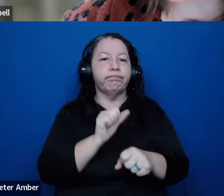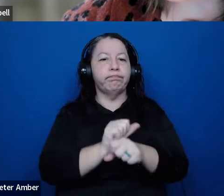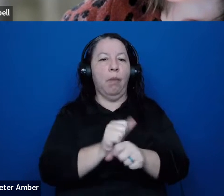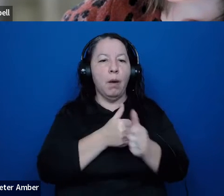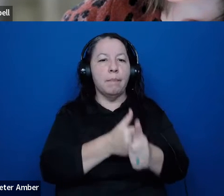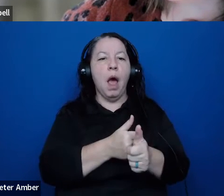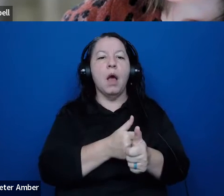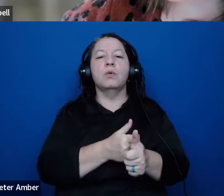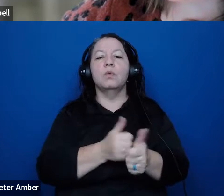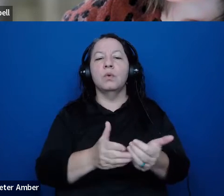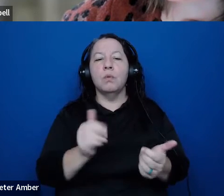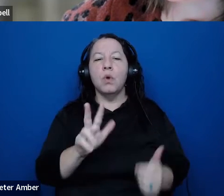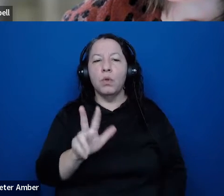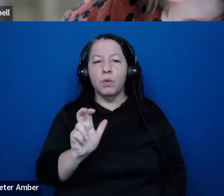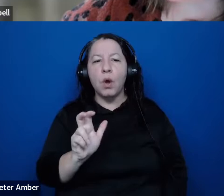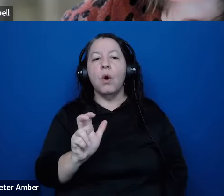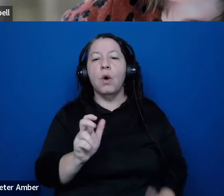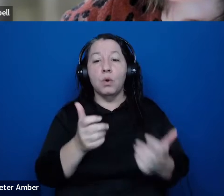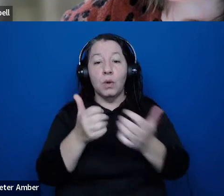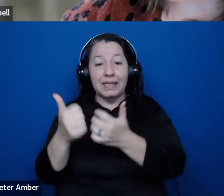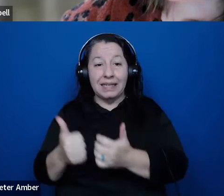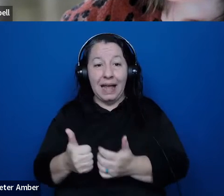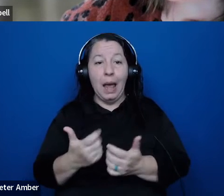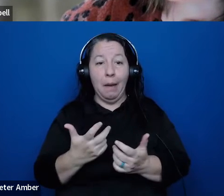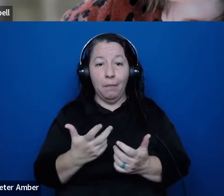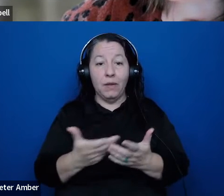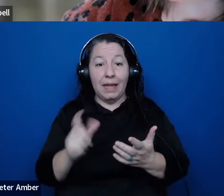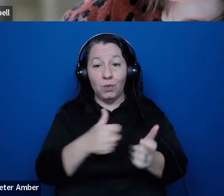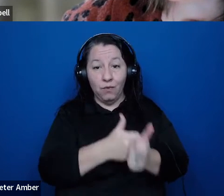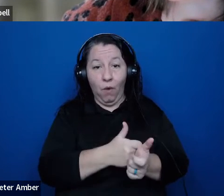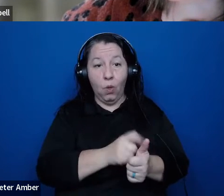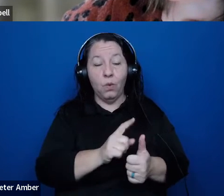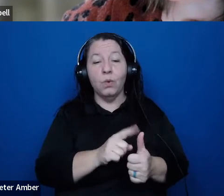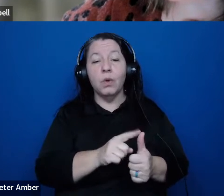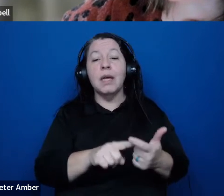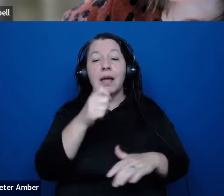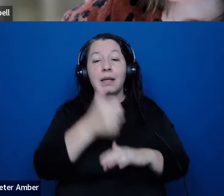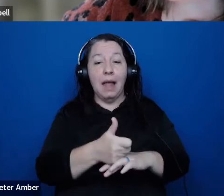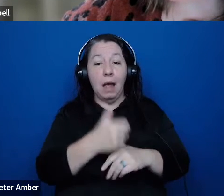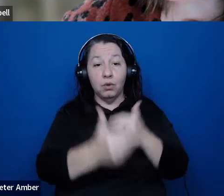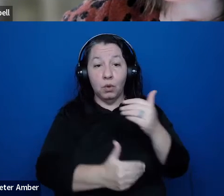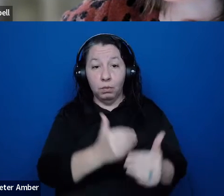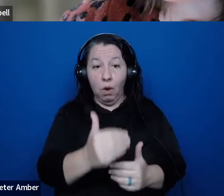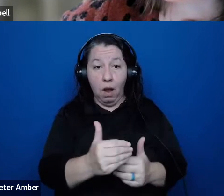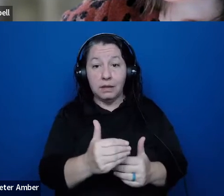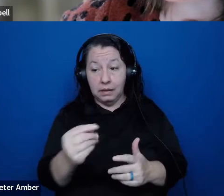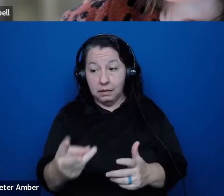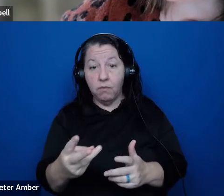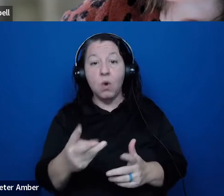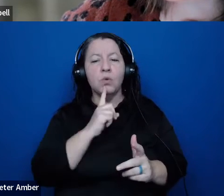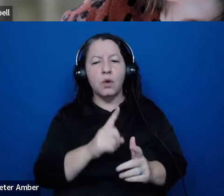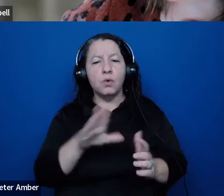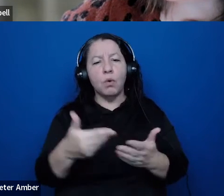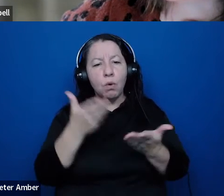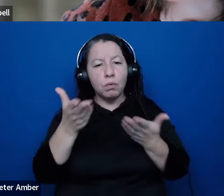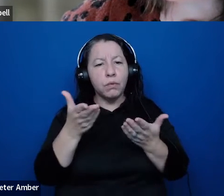300 separate provisions, so lots of things in there. Establish processes to ensure all services and care